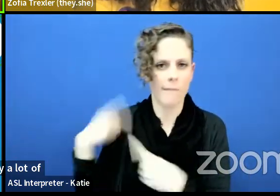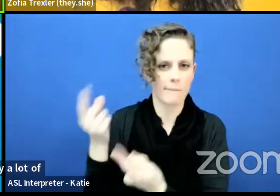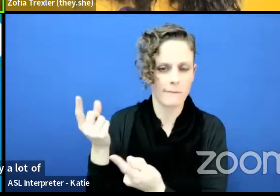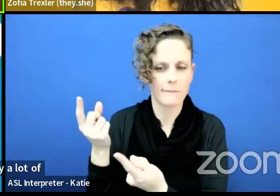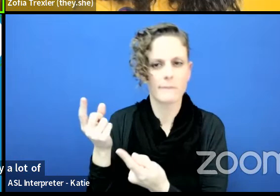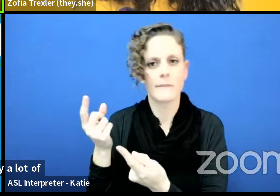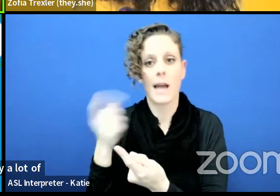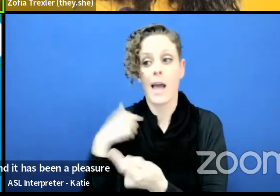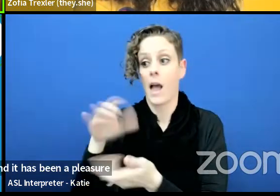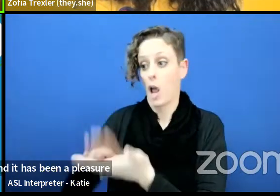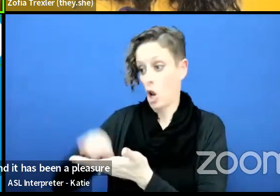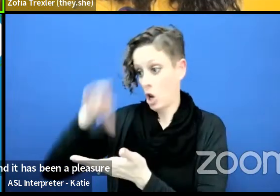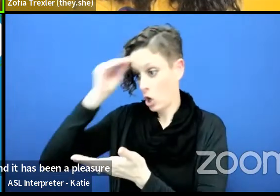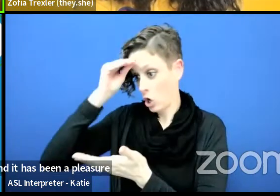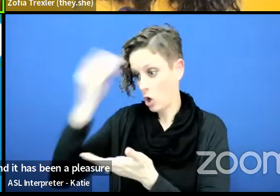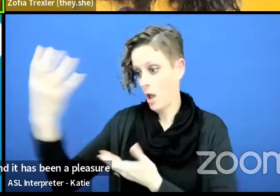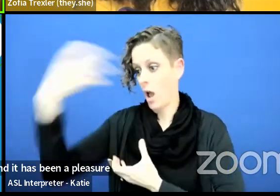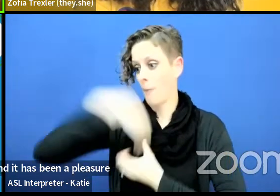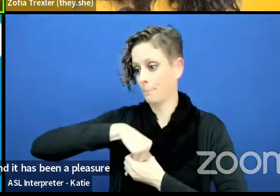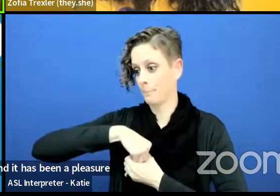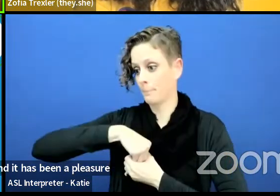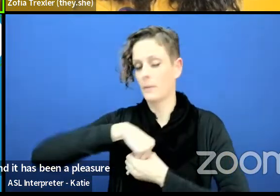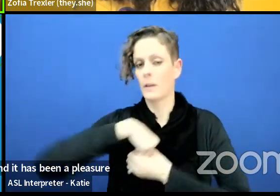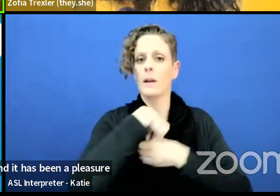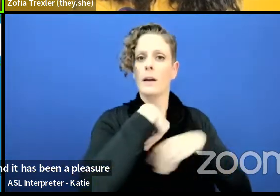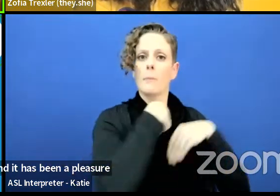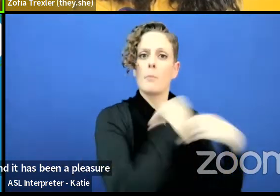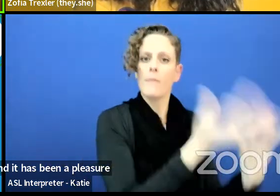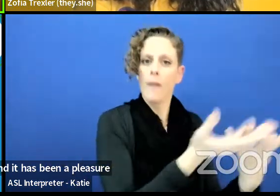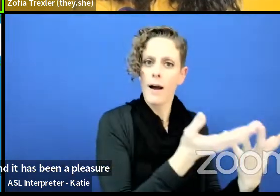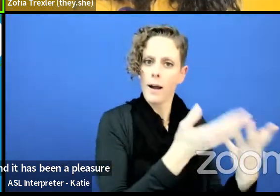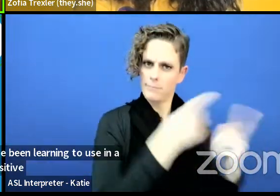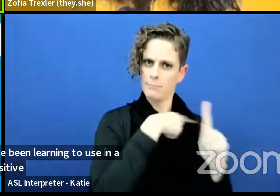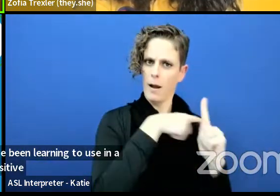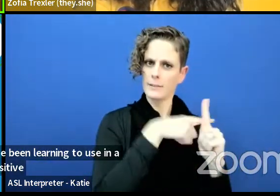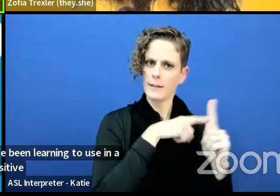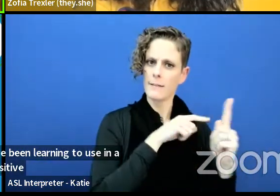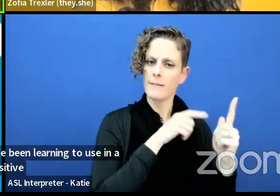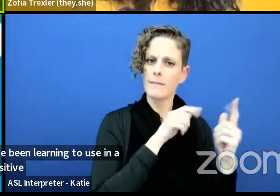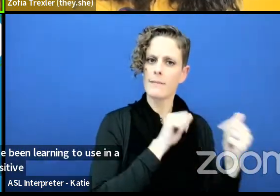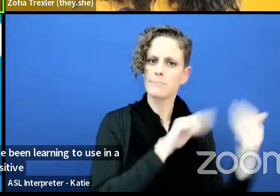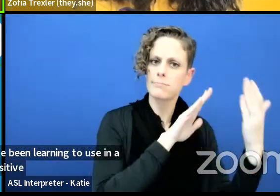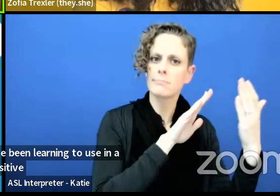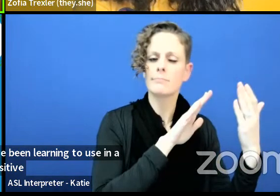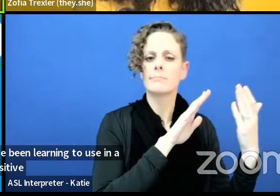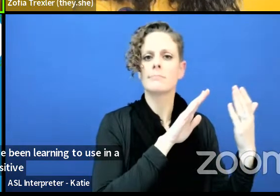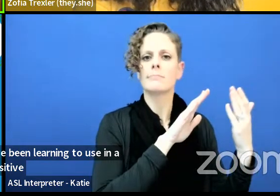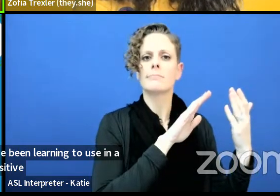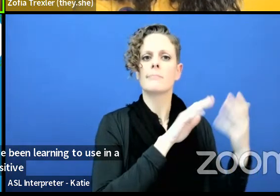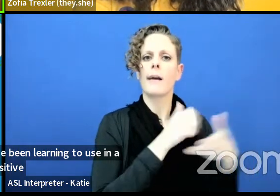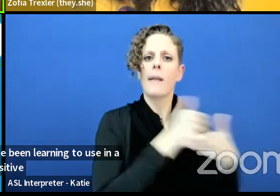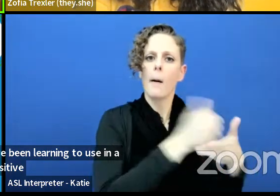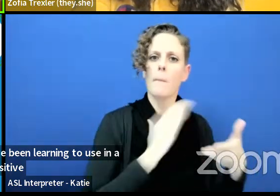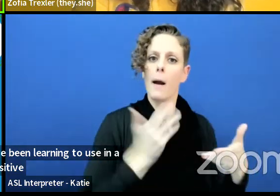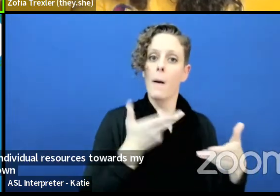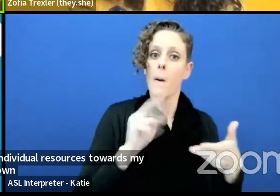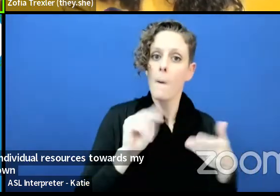a positive way where I could provide those individual resources towards my own family members.